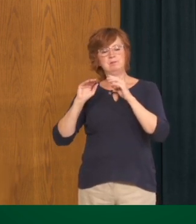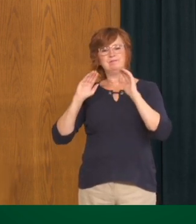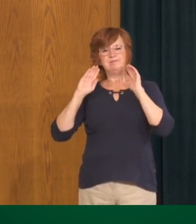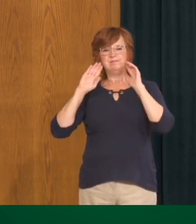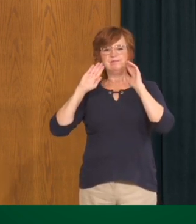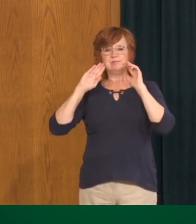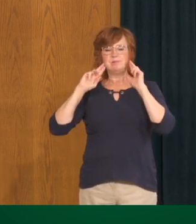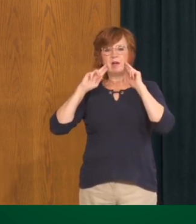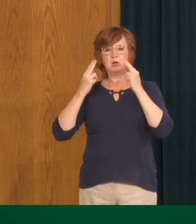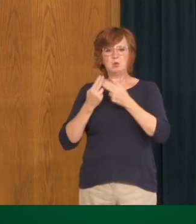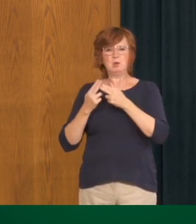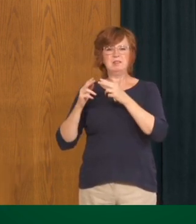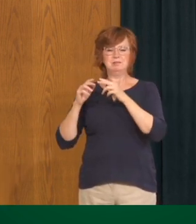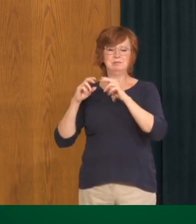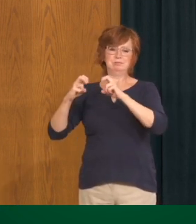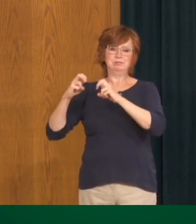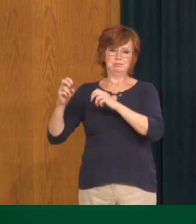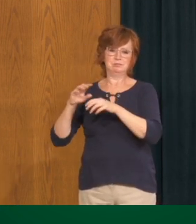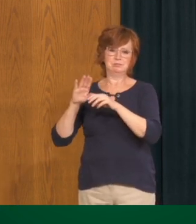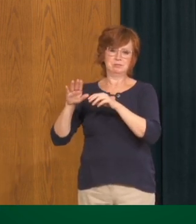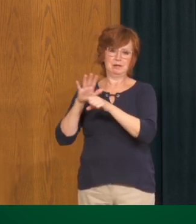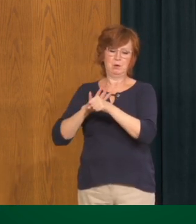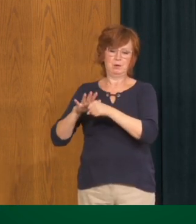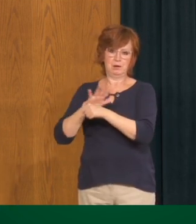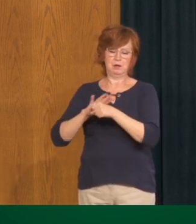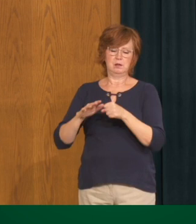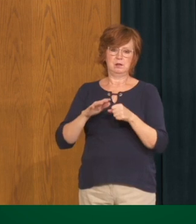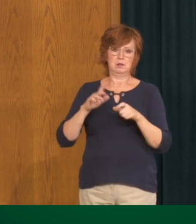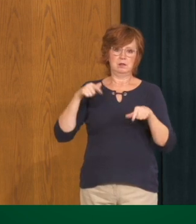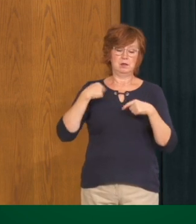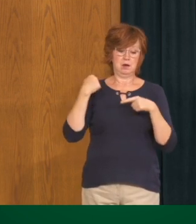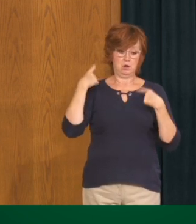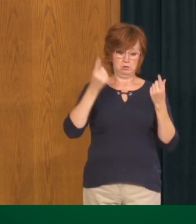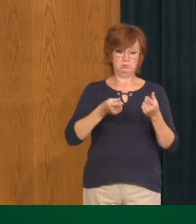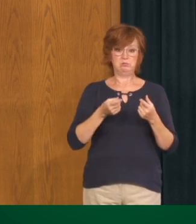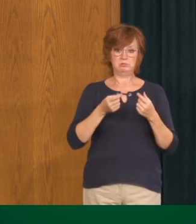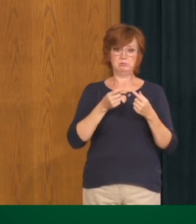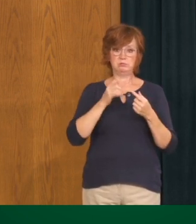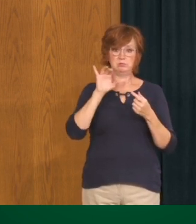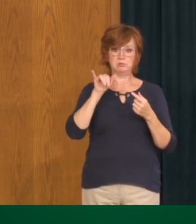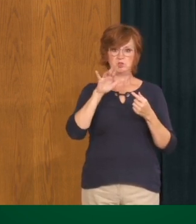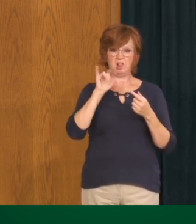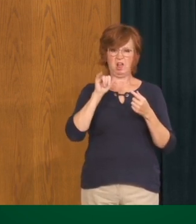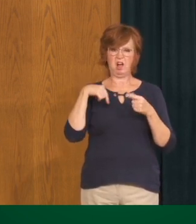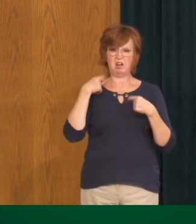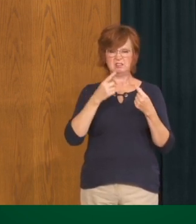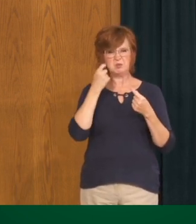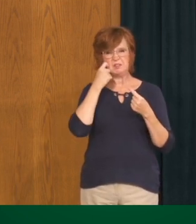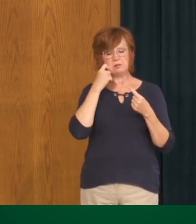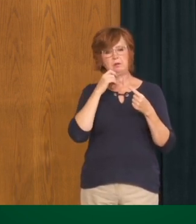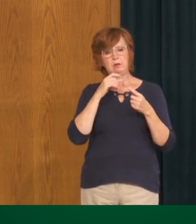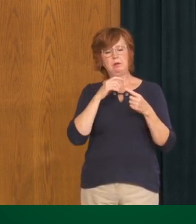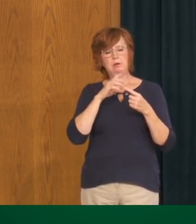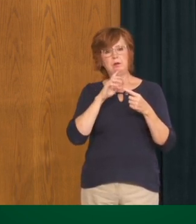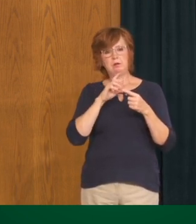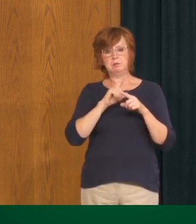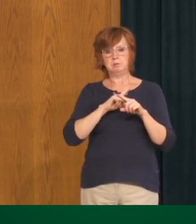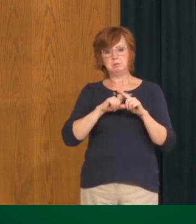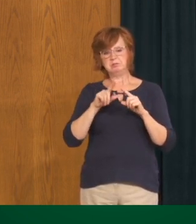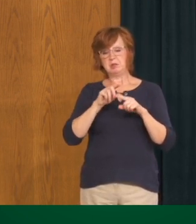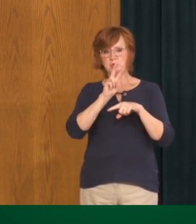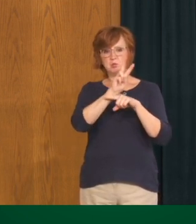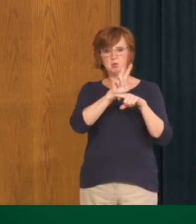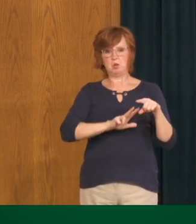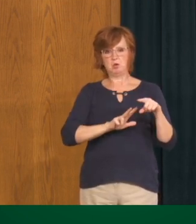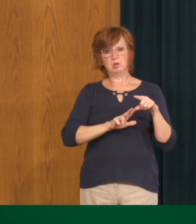2/3 of our cases overall over the last 6-7 days have been in communal living settings, but the rest have been in a variety of settings,